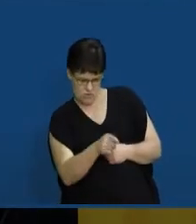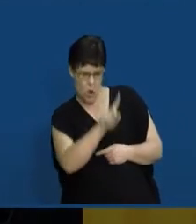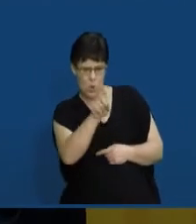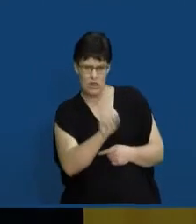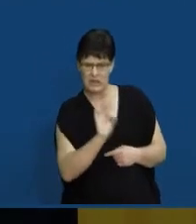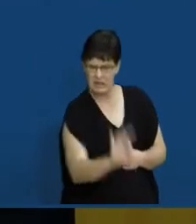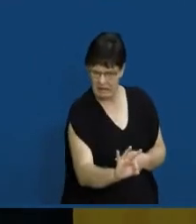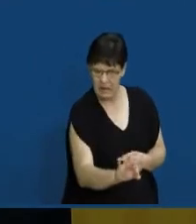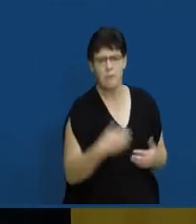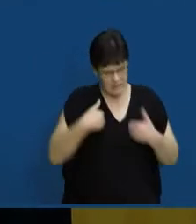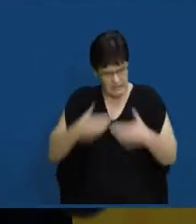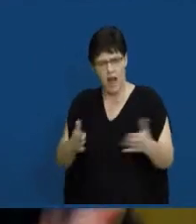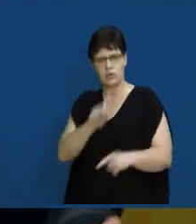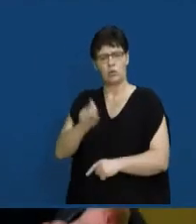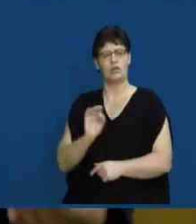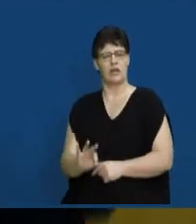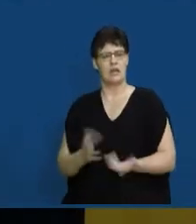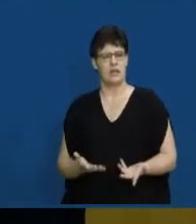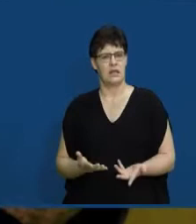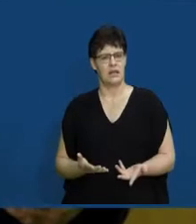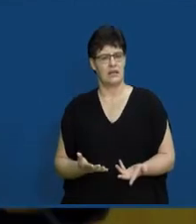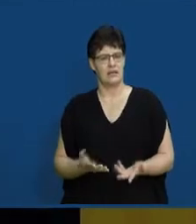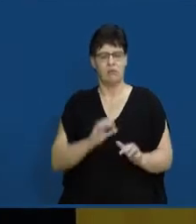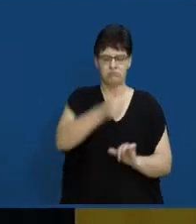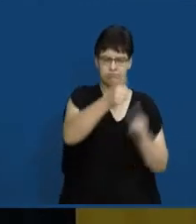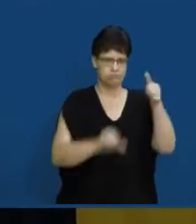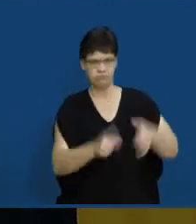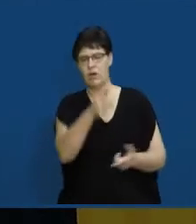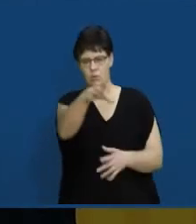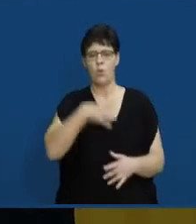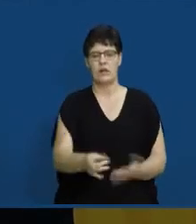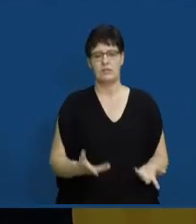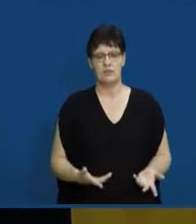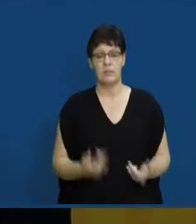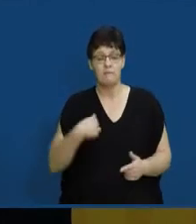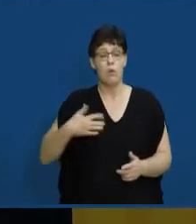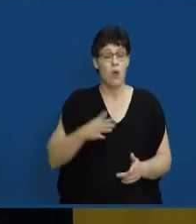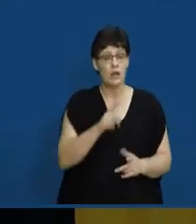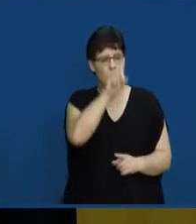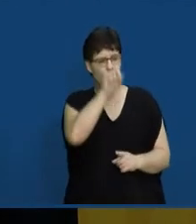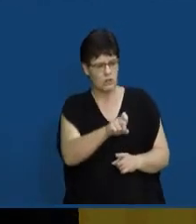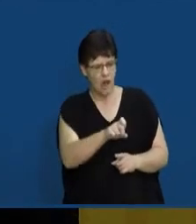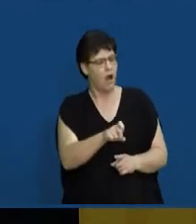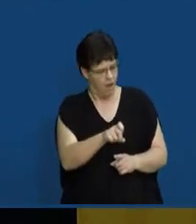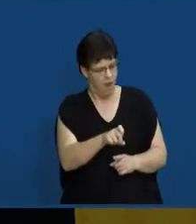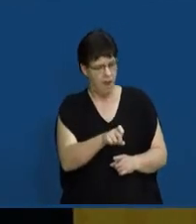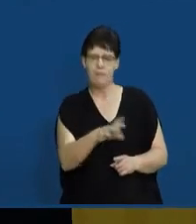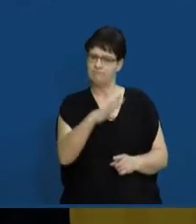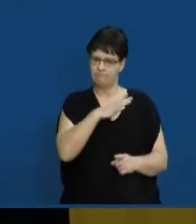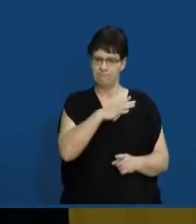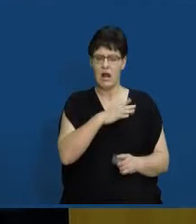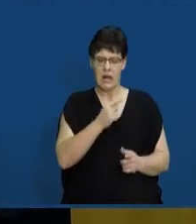question 3, then you start with question 3. In that way, if you're working with a question that you au fait with, you build